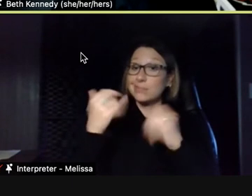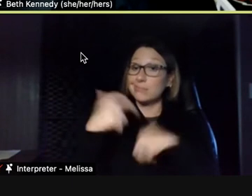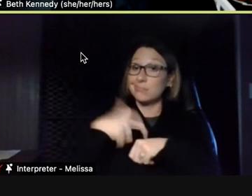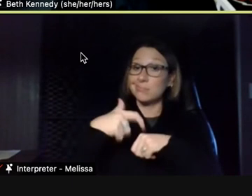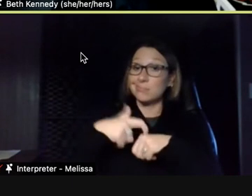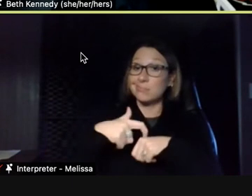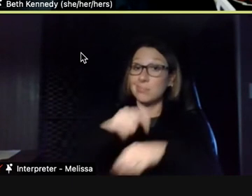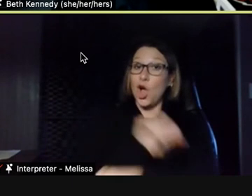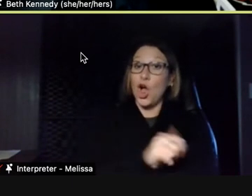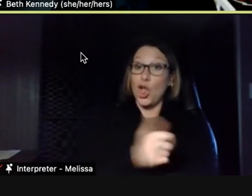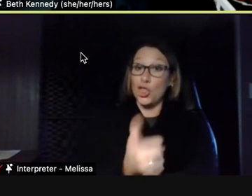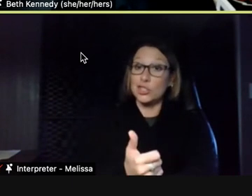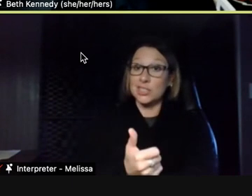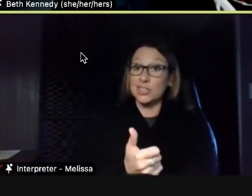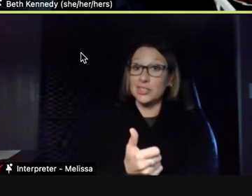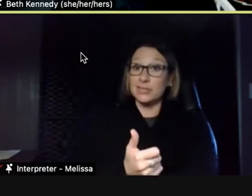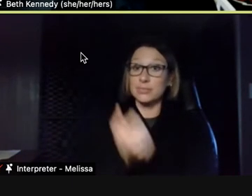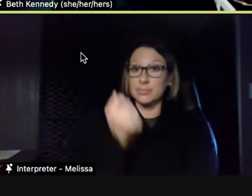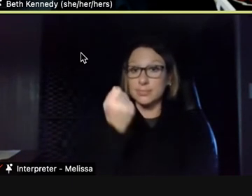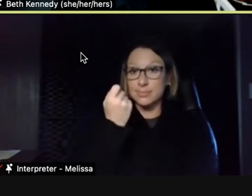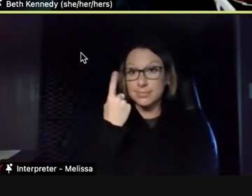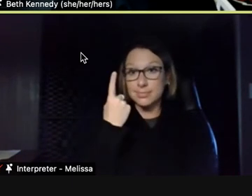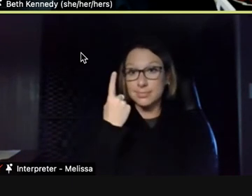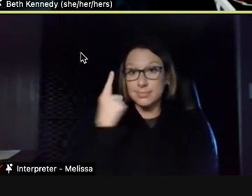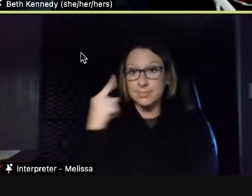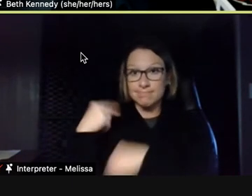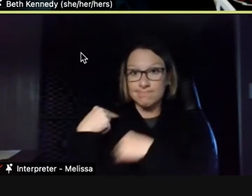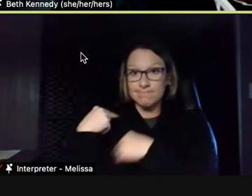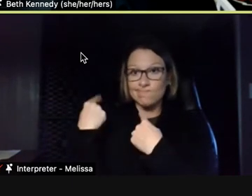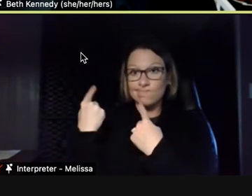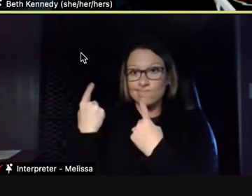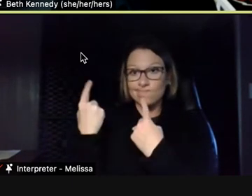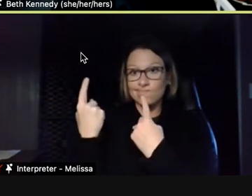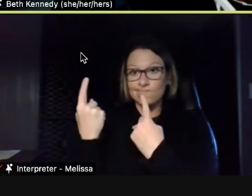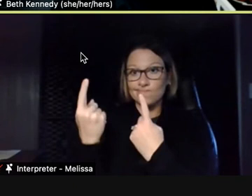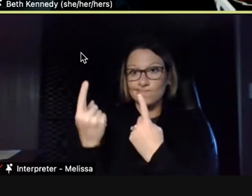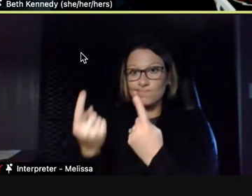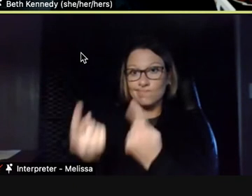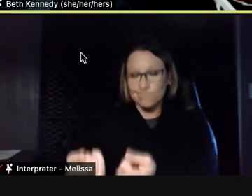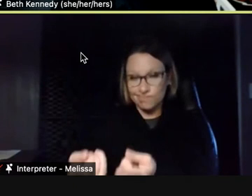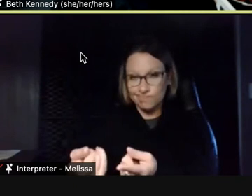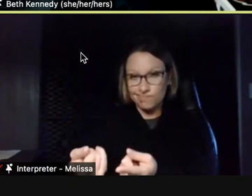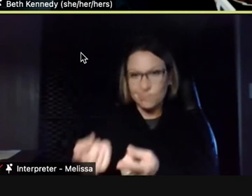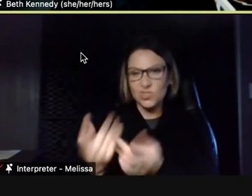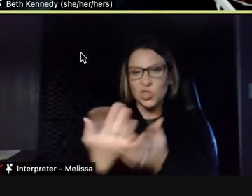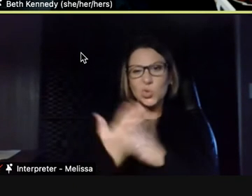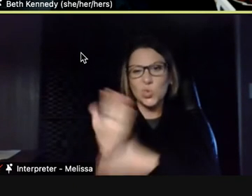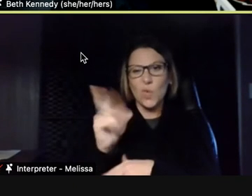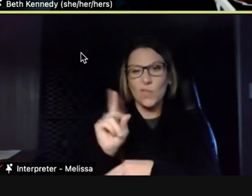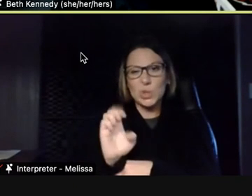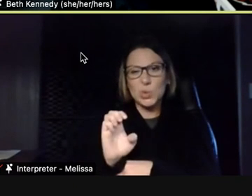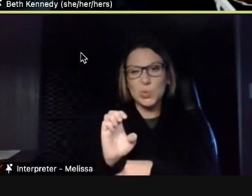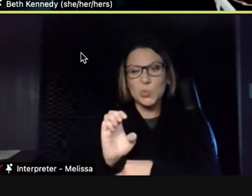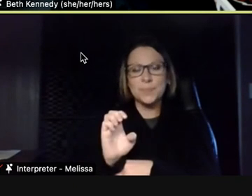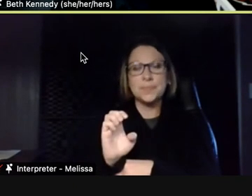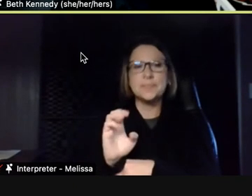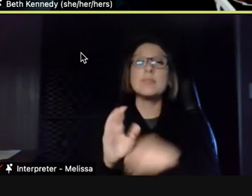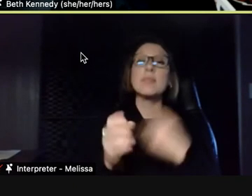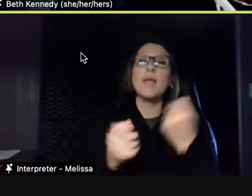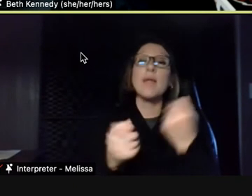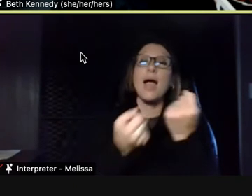reauthorization for a really long time. And so it's well overdue, and